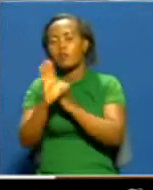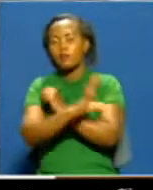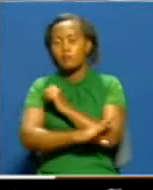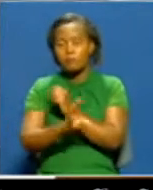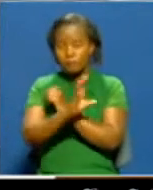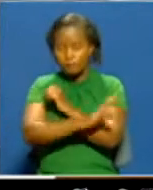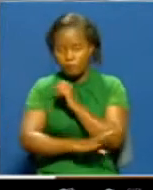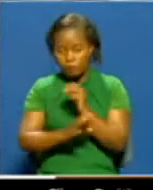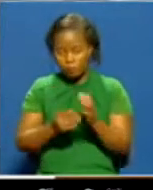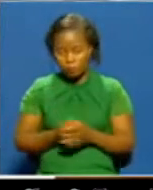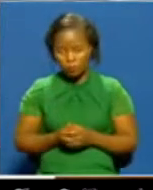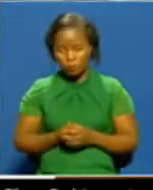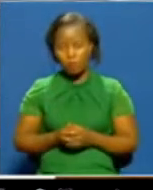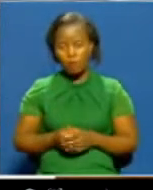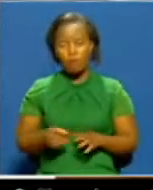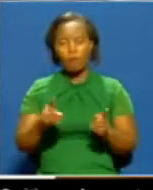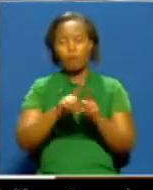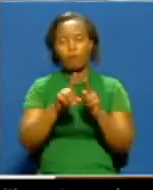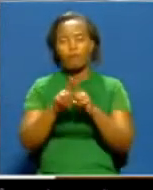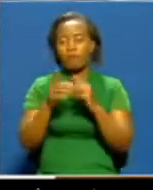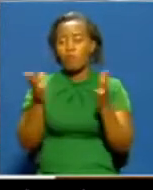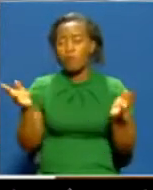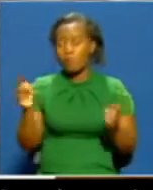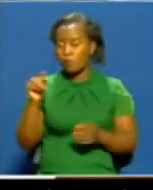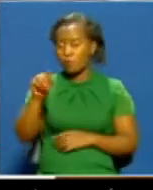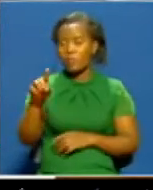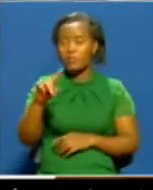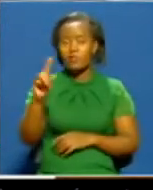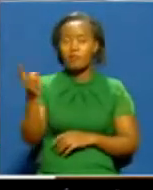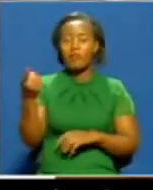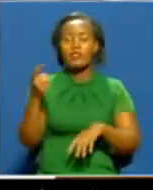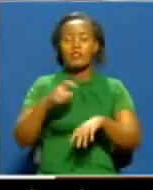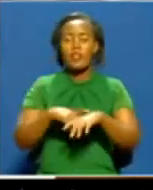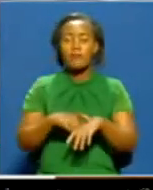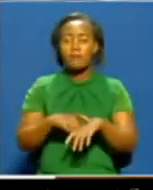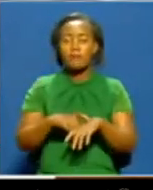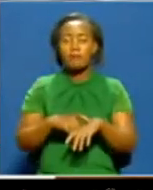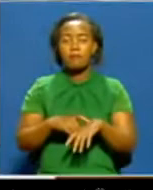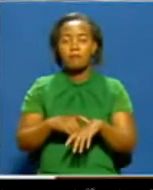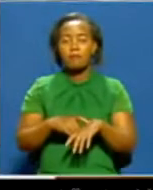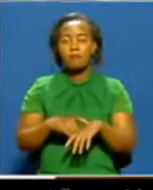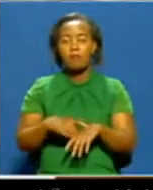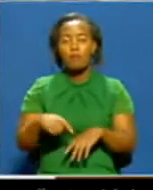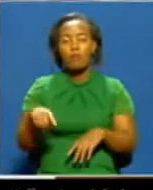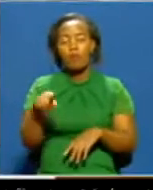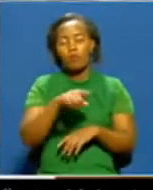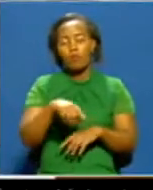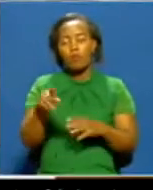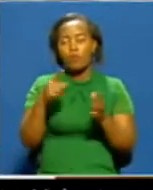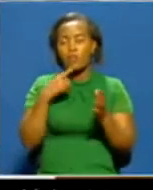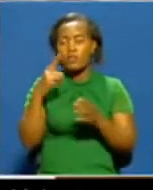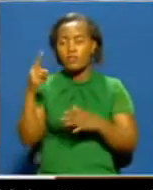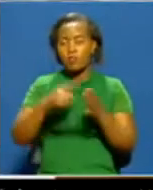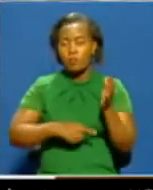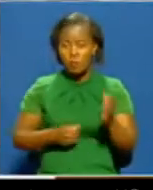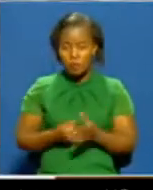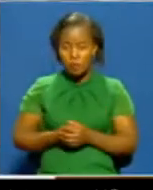this. This is the first time that we can honestly say that we have